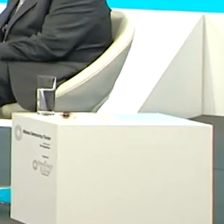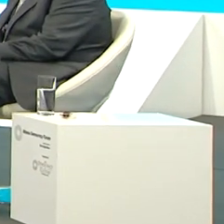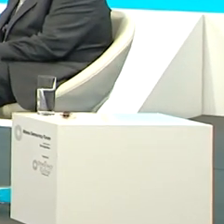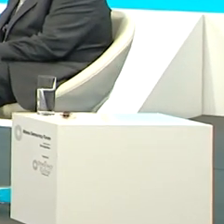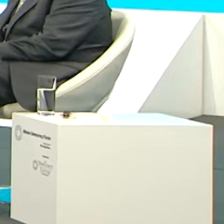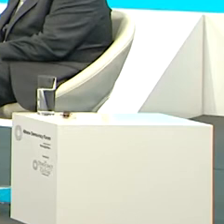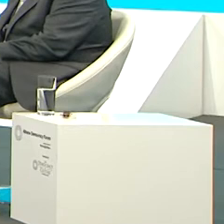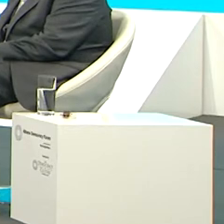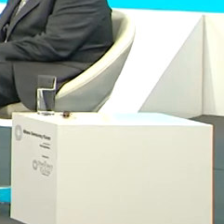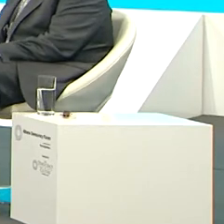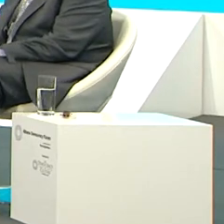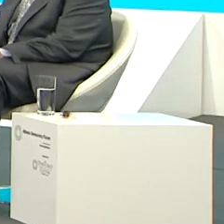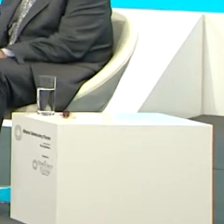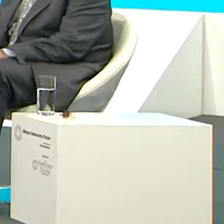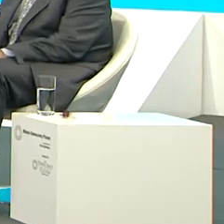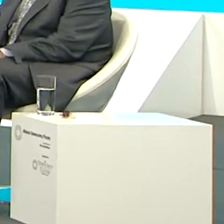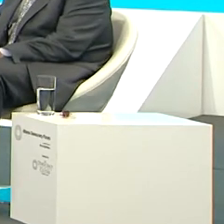I guess we're waiting for photographers.